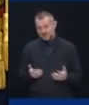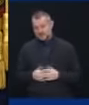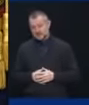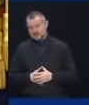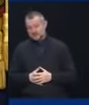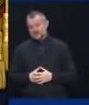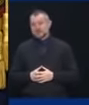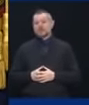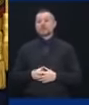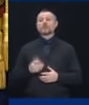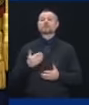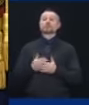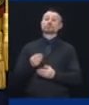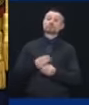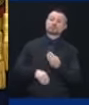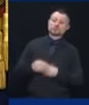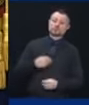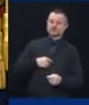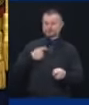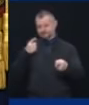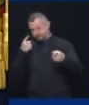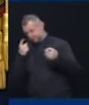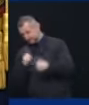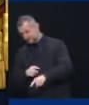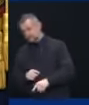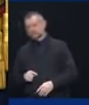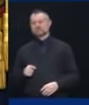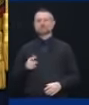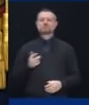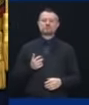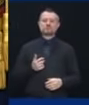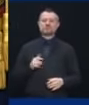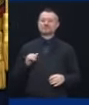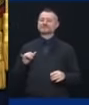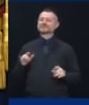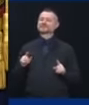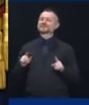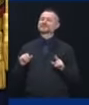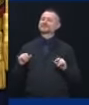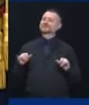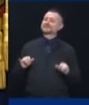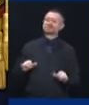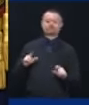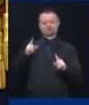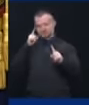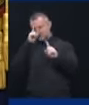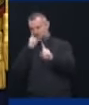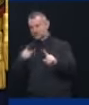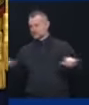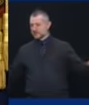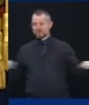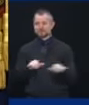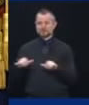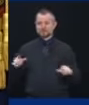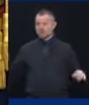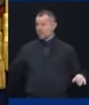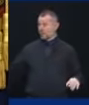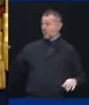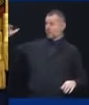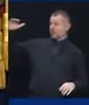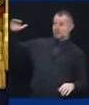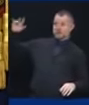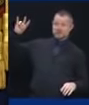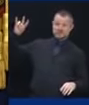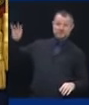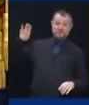basic budget compromise doesn't change. They're higher on the need for revenues than I